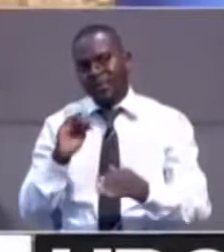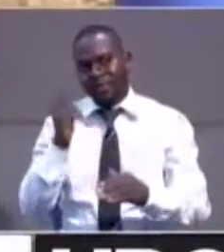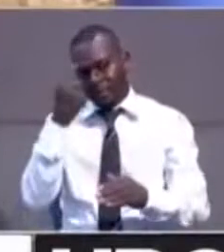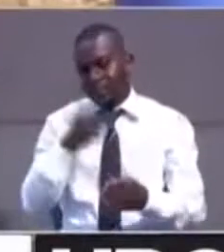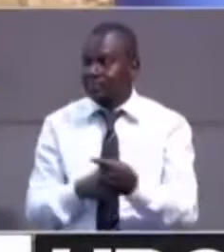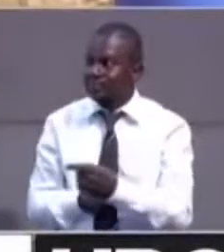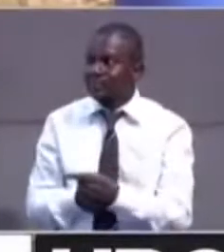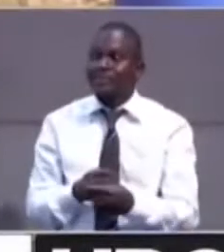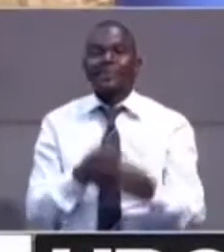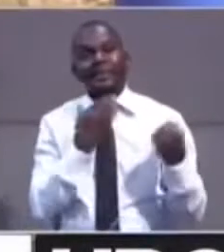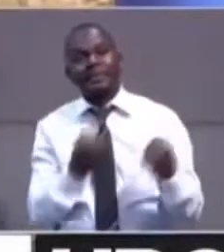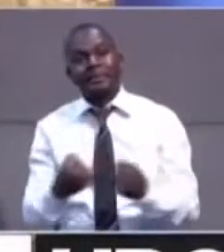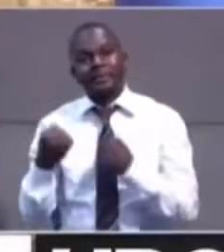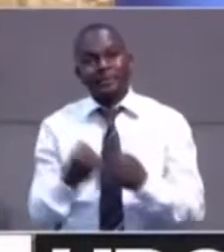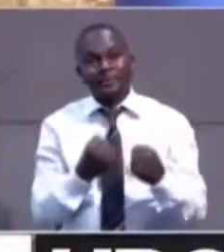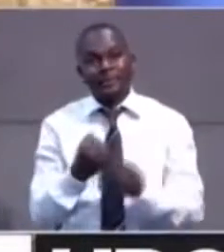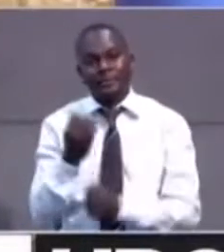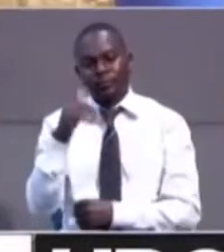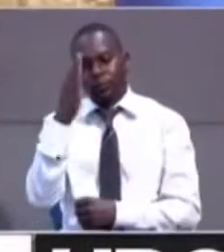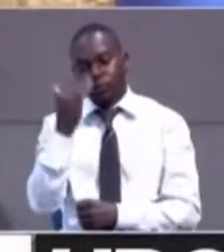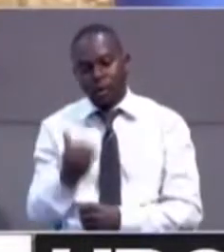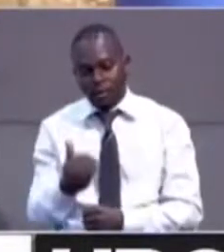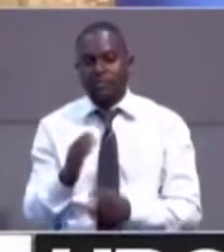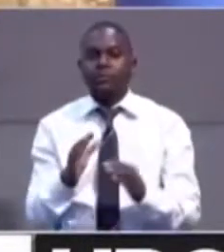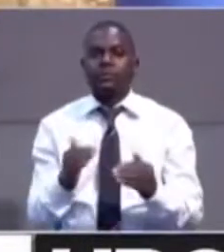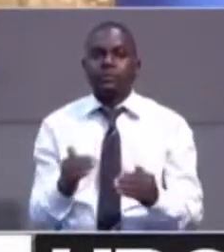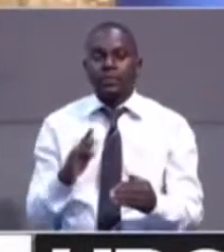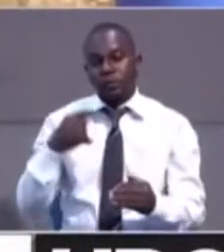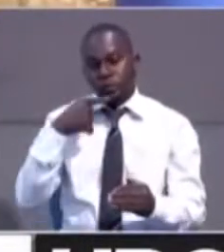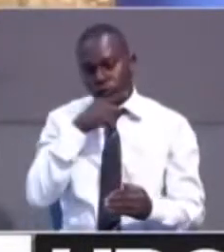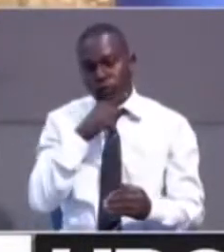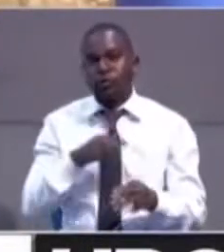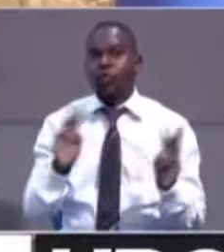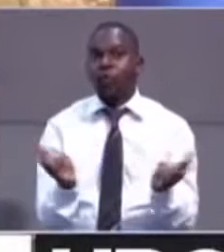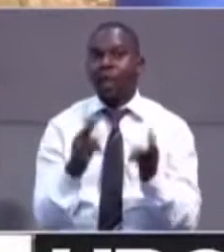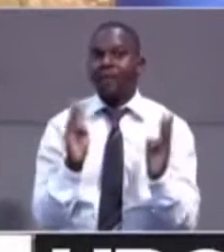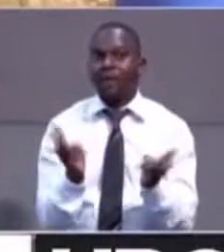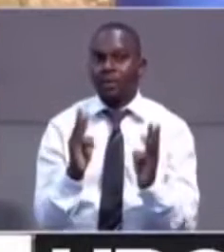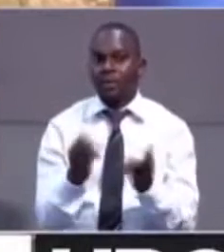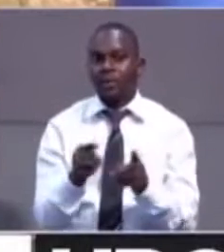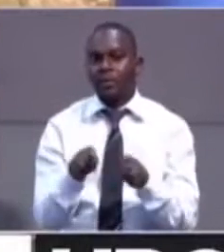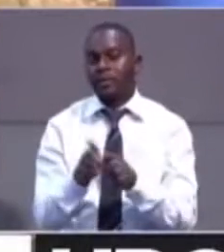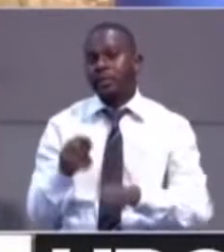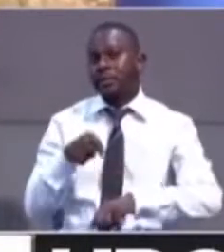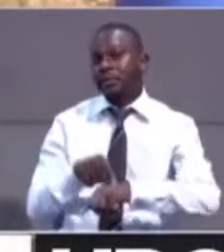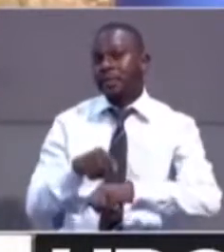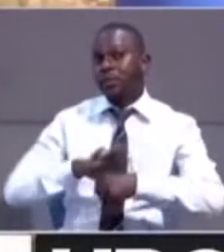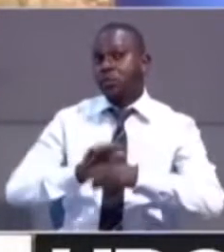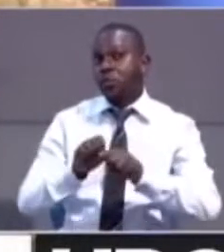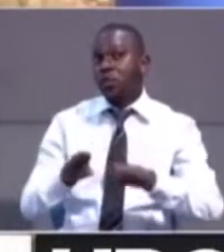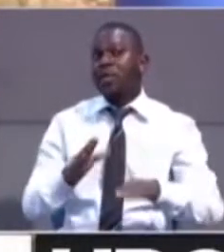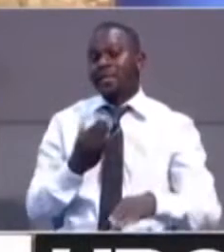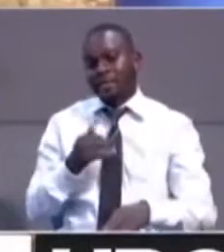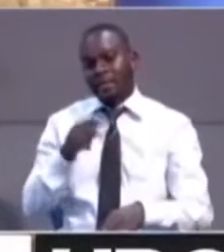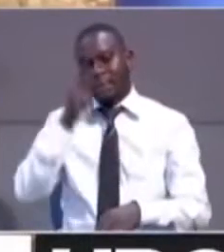from government. Parenting has become very challenging because of the social welfare. And I think the times of